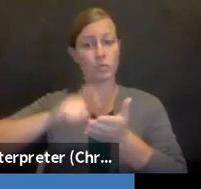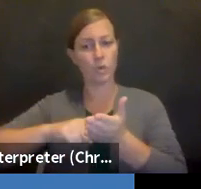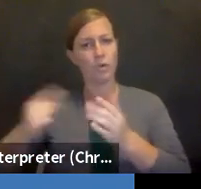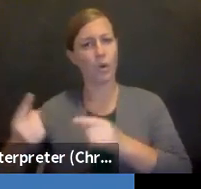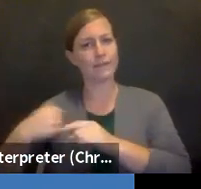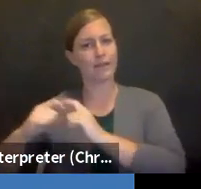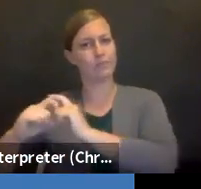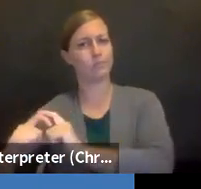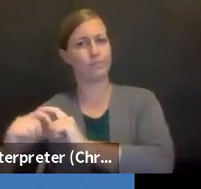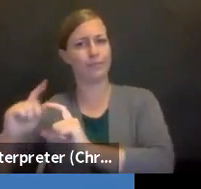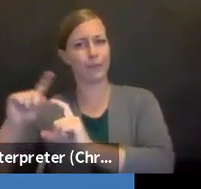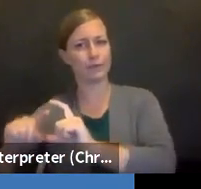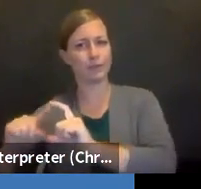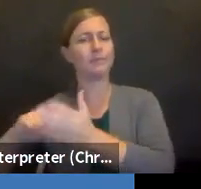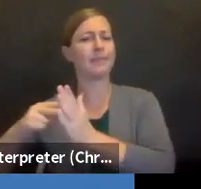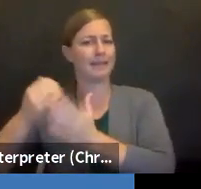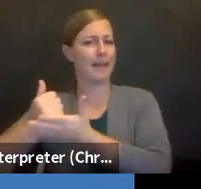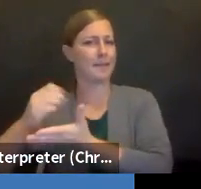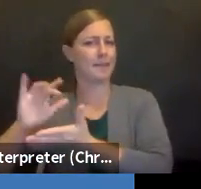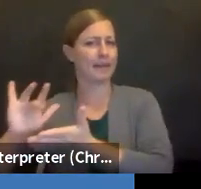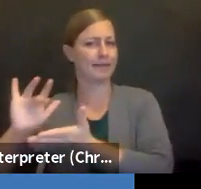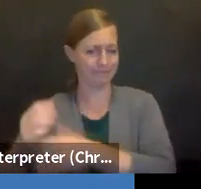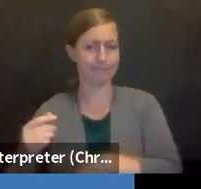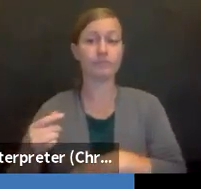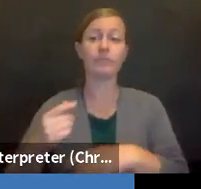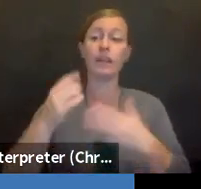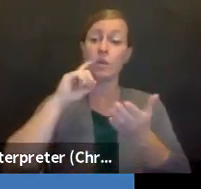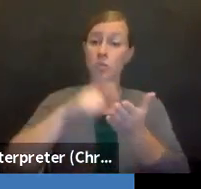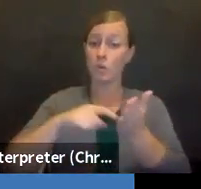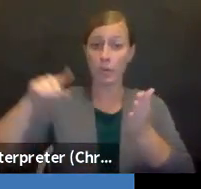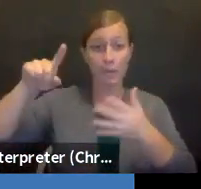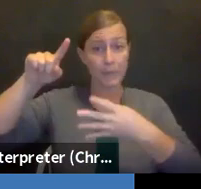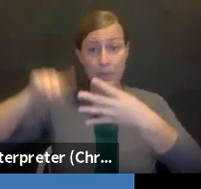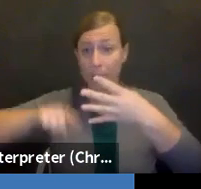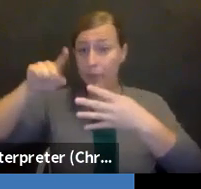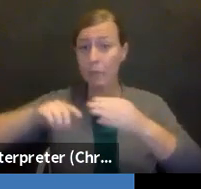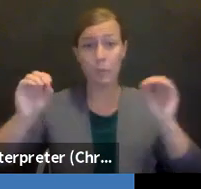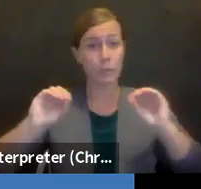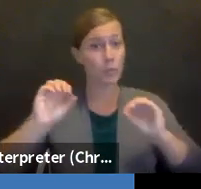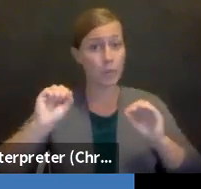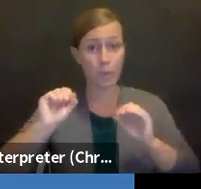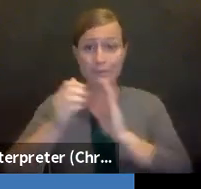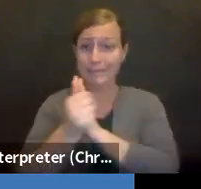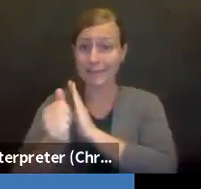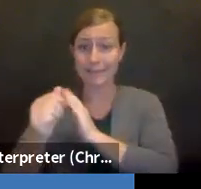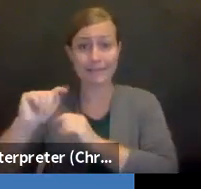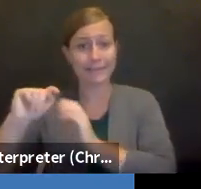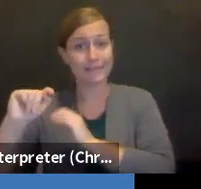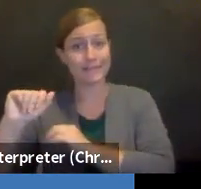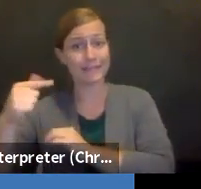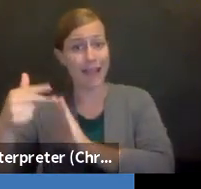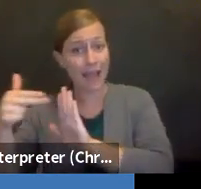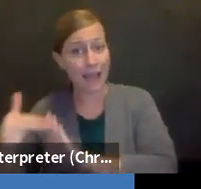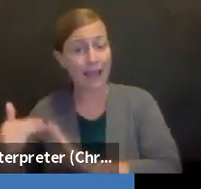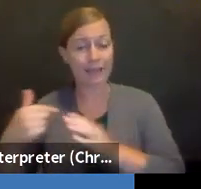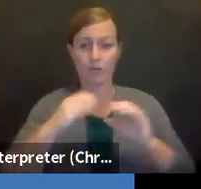help button in the corner if you need help. Now, you'll notice there's no skills tagged. I have nothing in my skills bank. So it tells me in